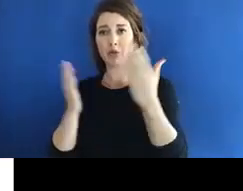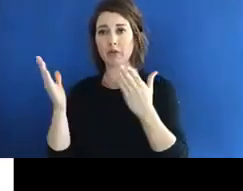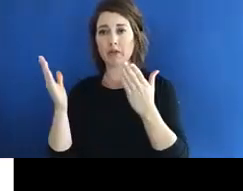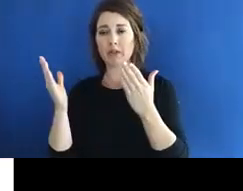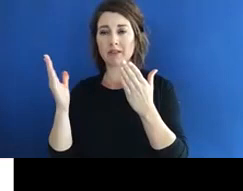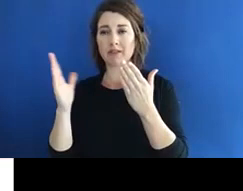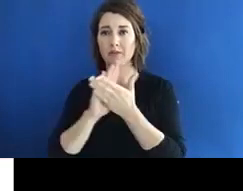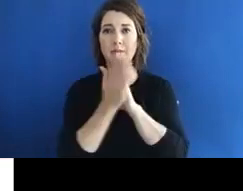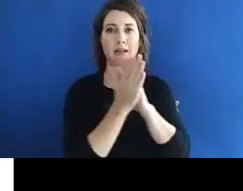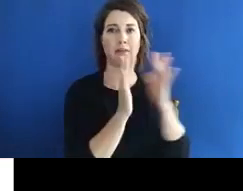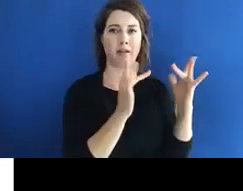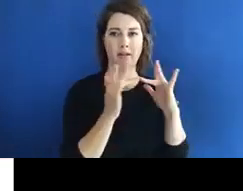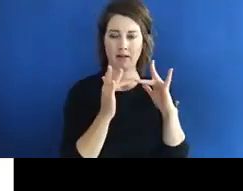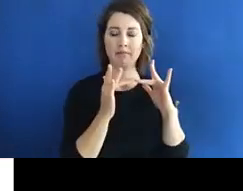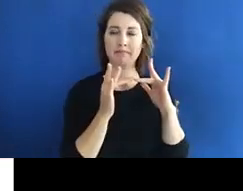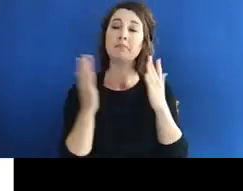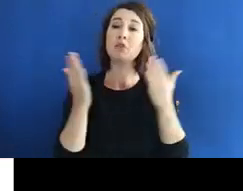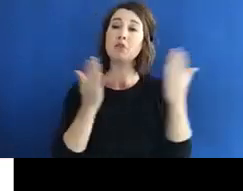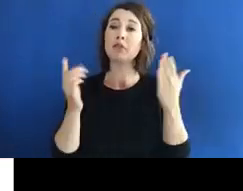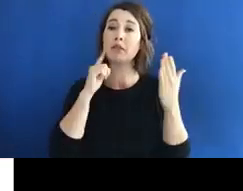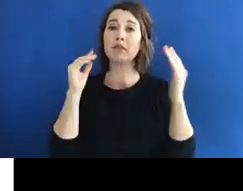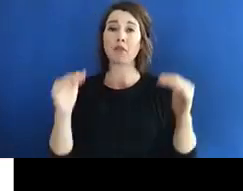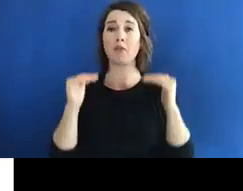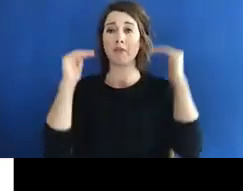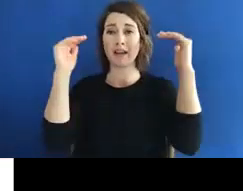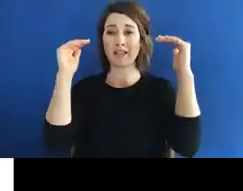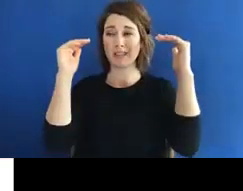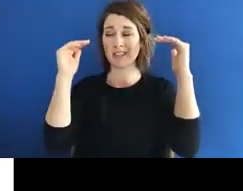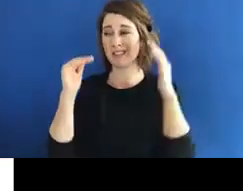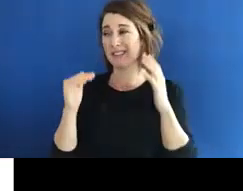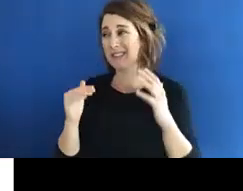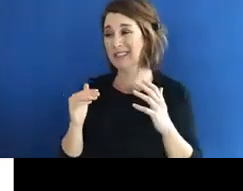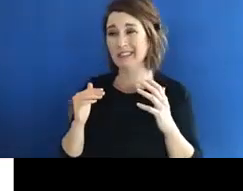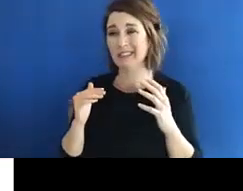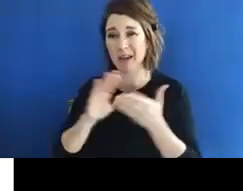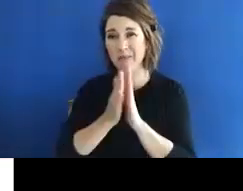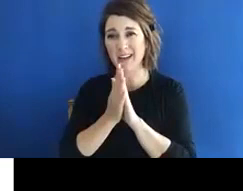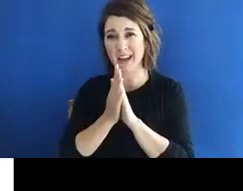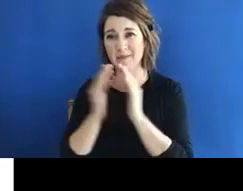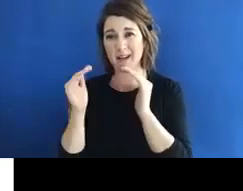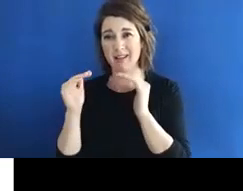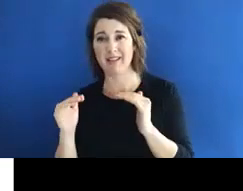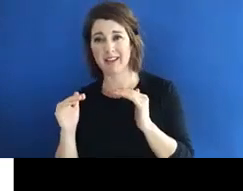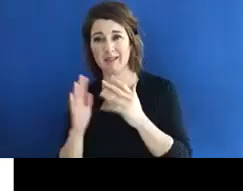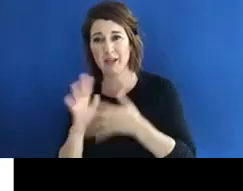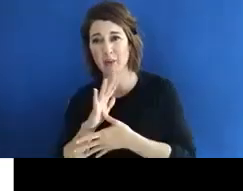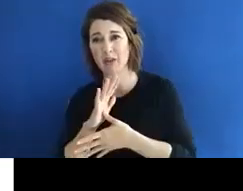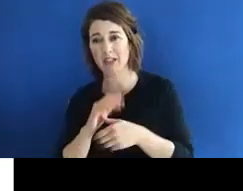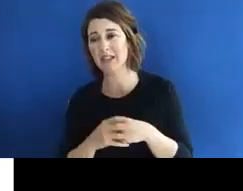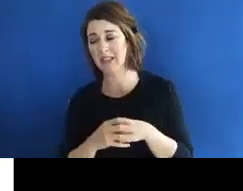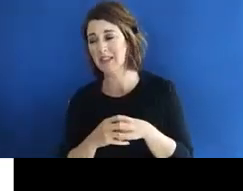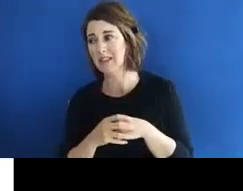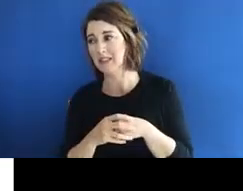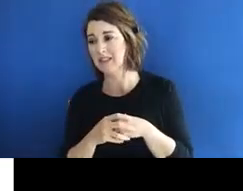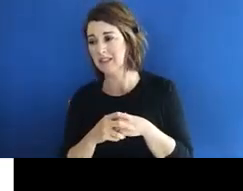for advancement often receive lower priority due to limited program resources. Policies and practices